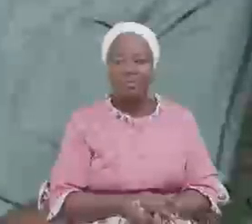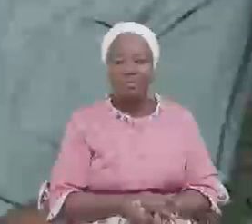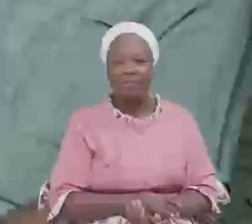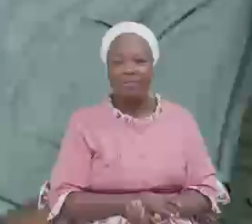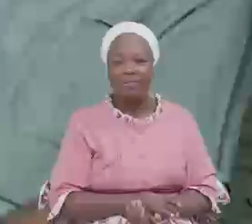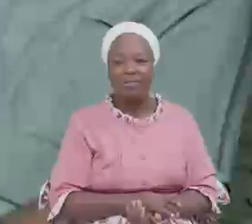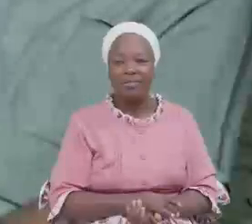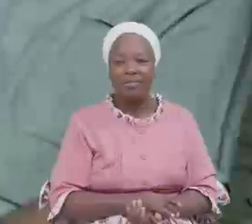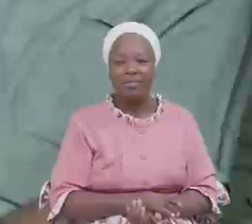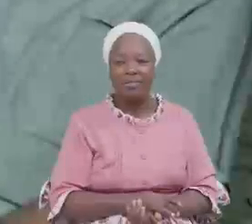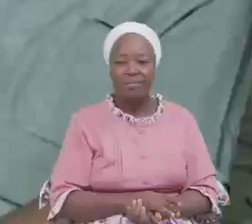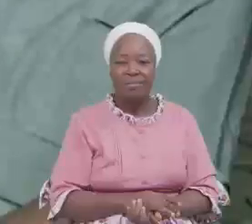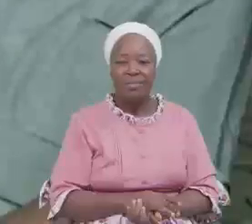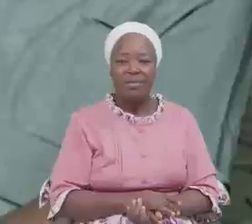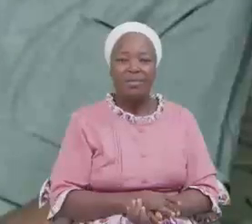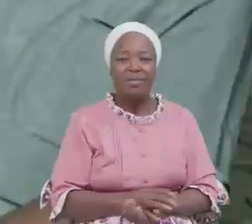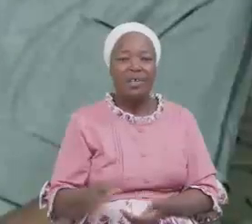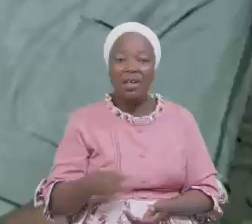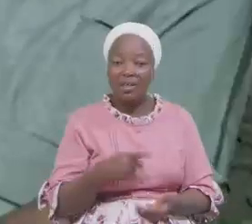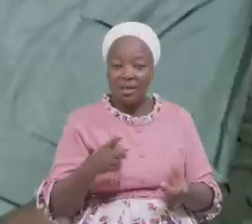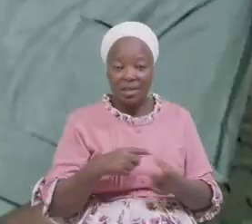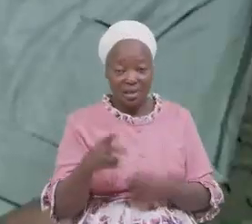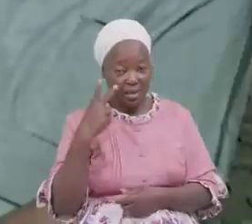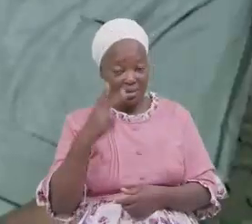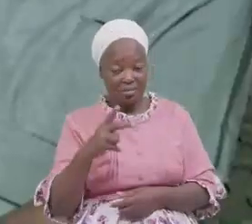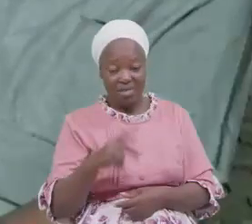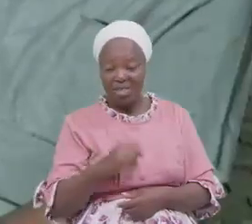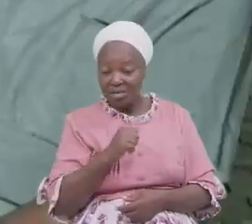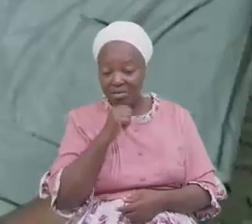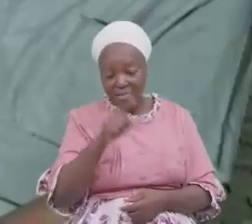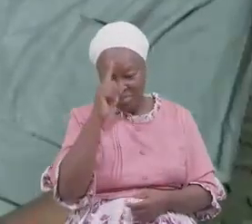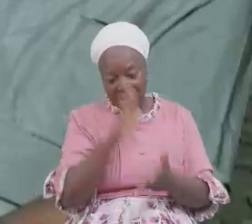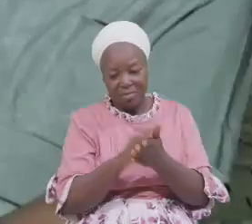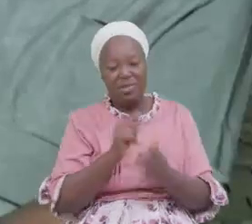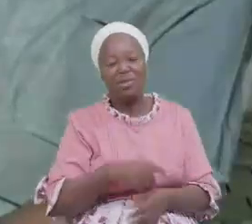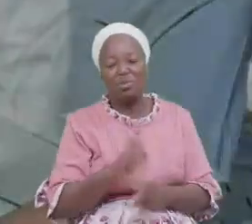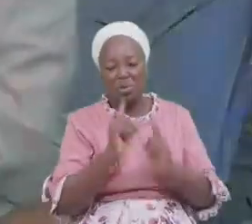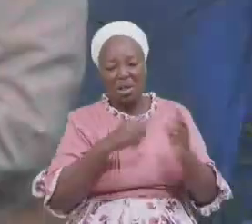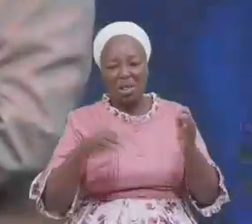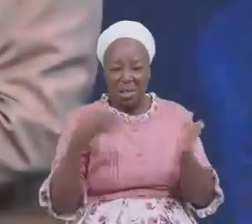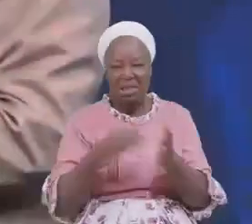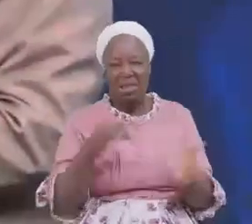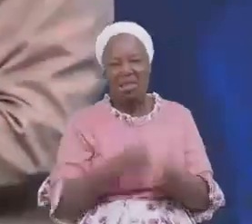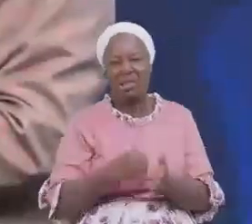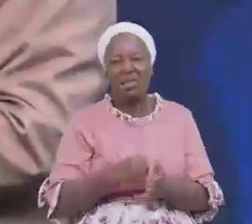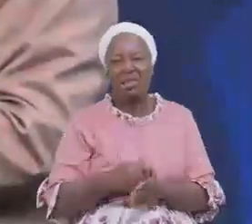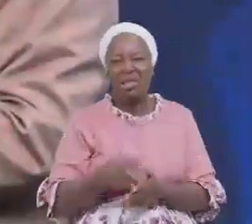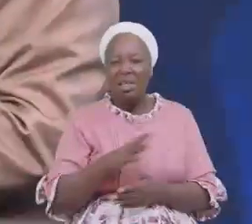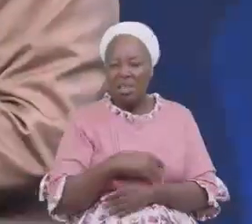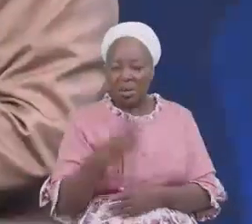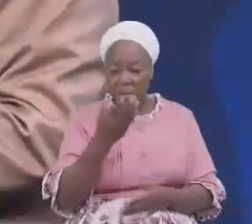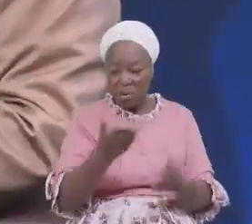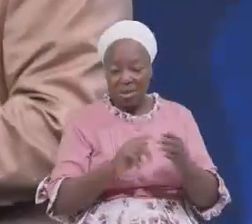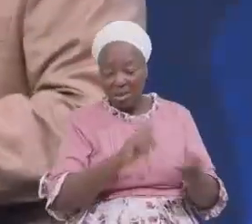They won't believe, they will criticize. They won't change, they'll